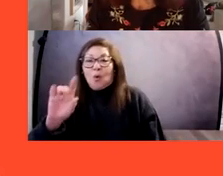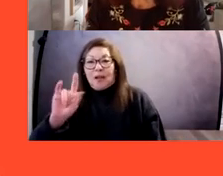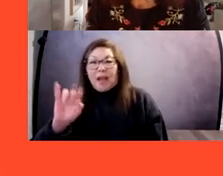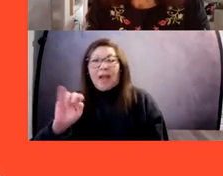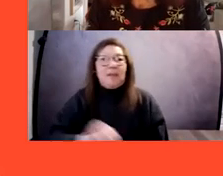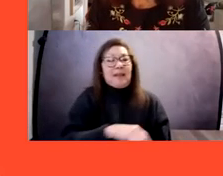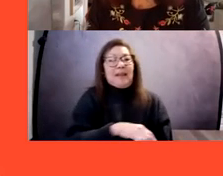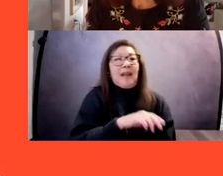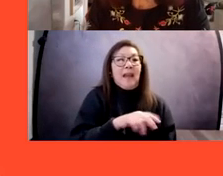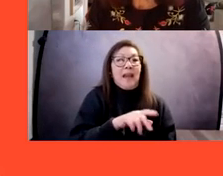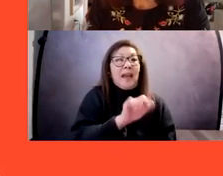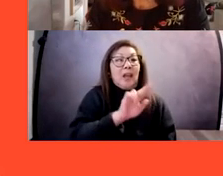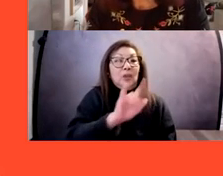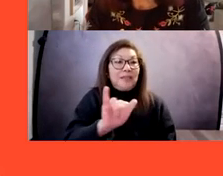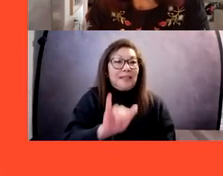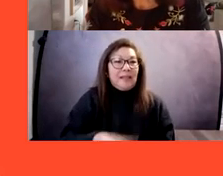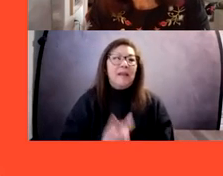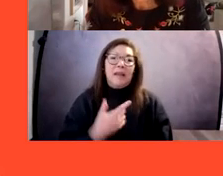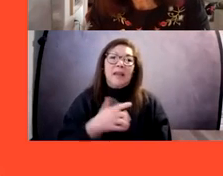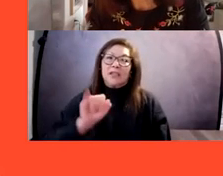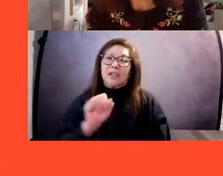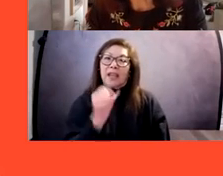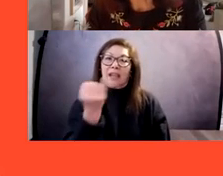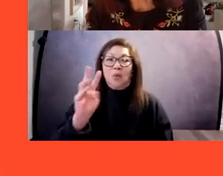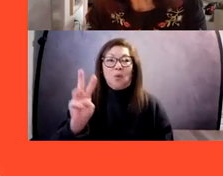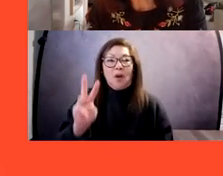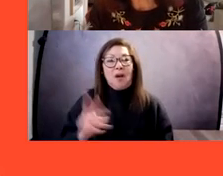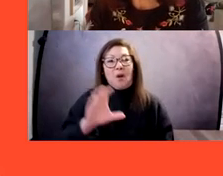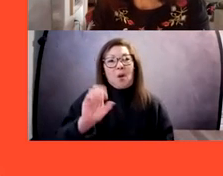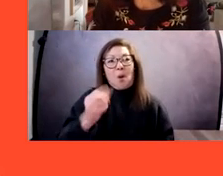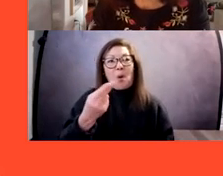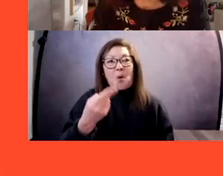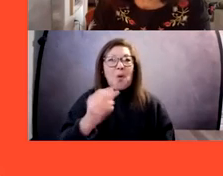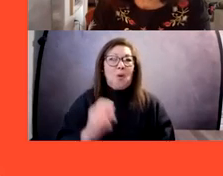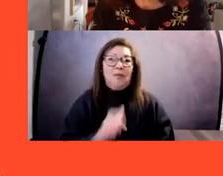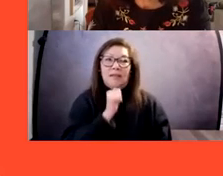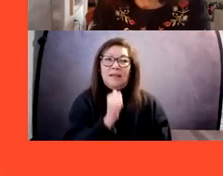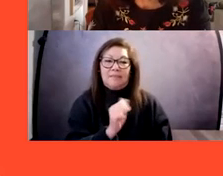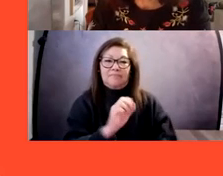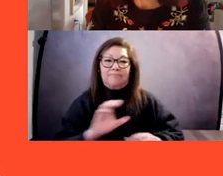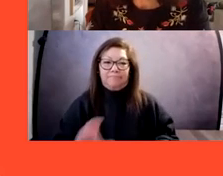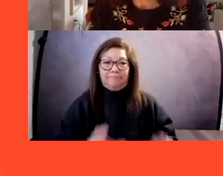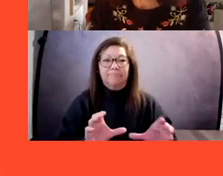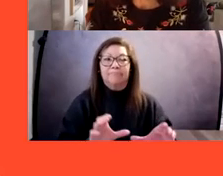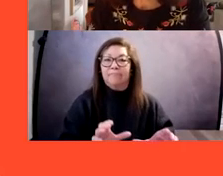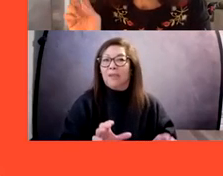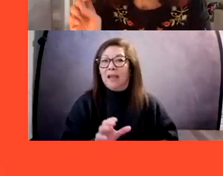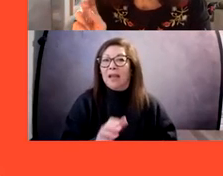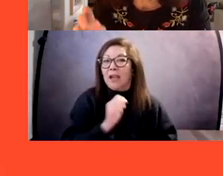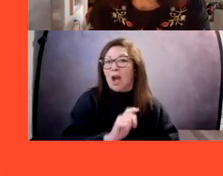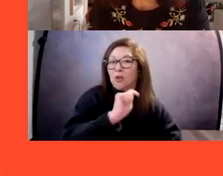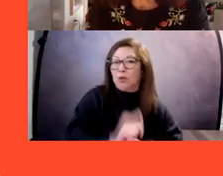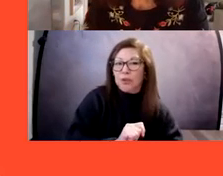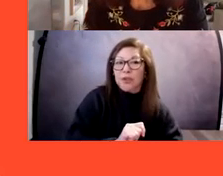1979, Jadin Wong Management co-hosted the first non-traditional casting symposium,